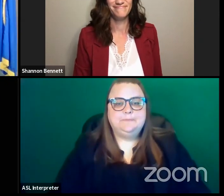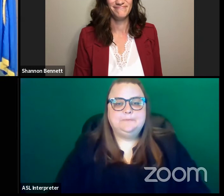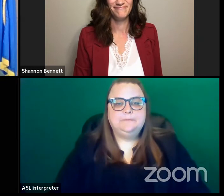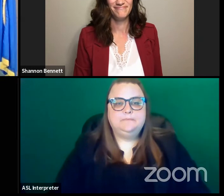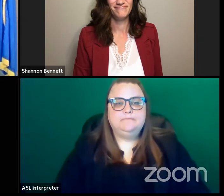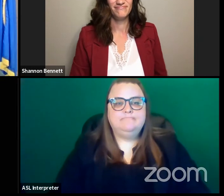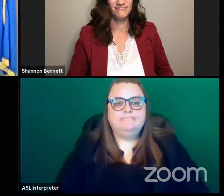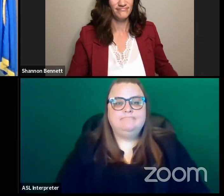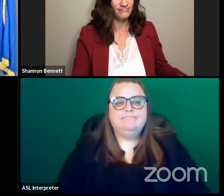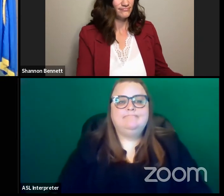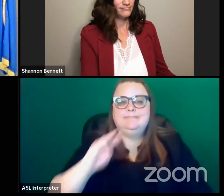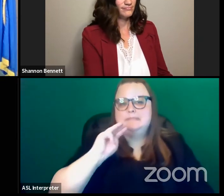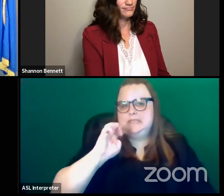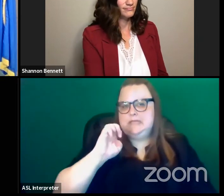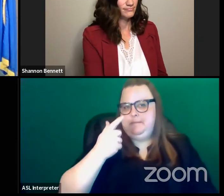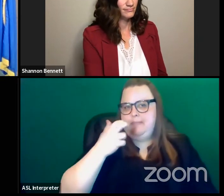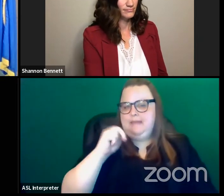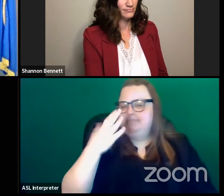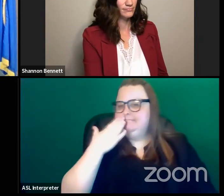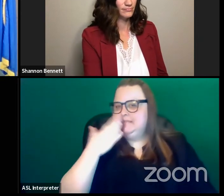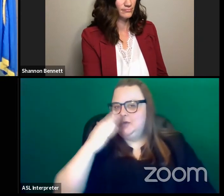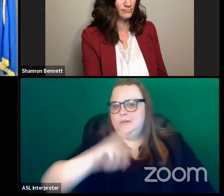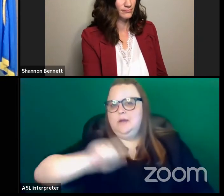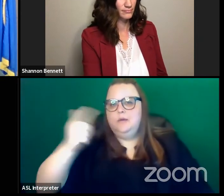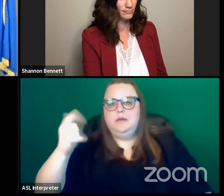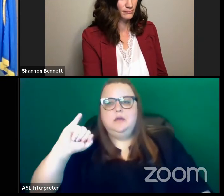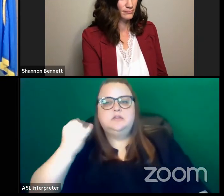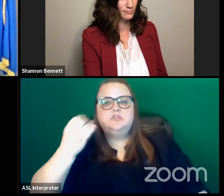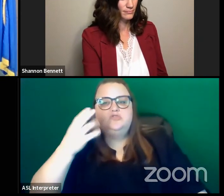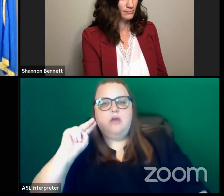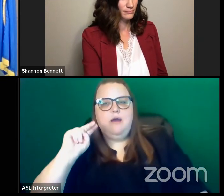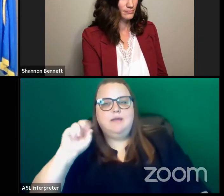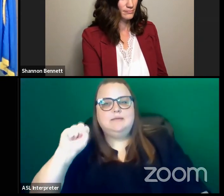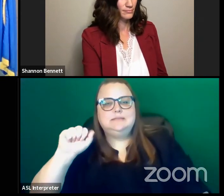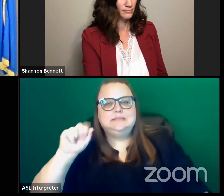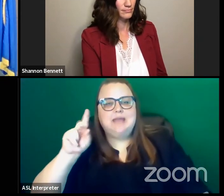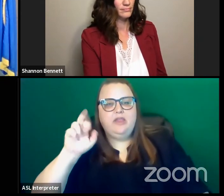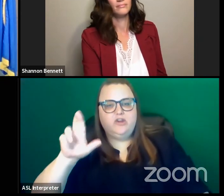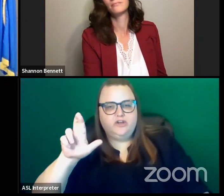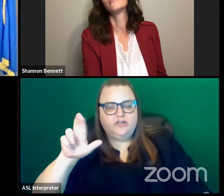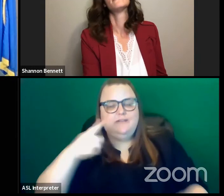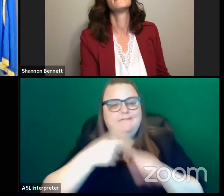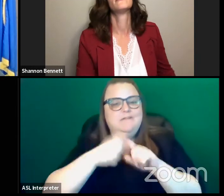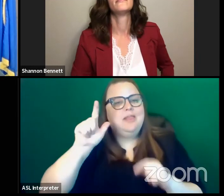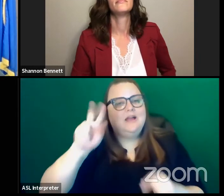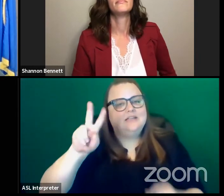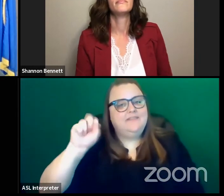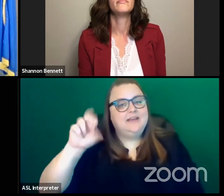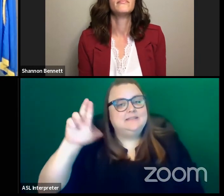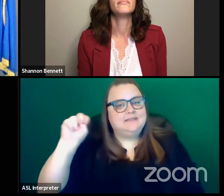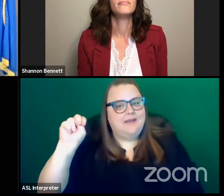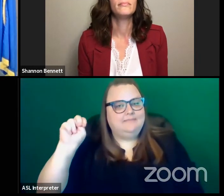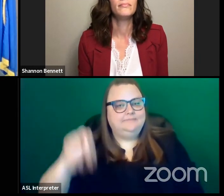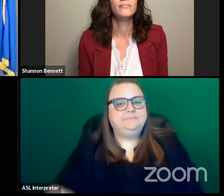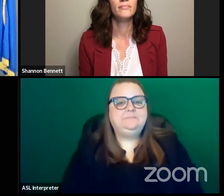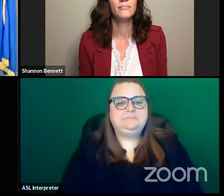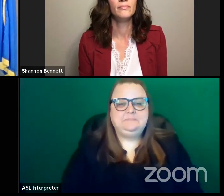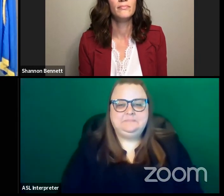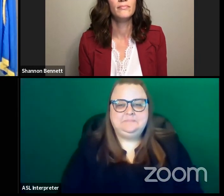Thank you, Sam. Sorry about that. We'll go to John Sadler of the Las Vegas Sun for the next question. John? Hi, Governor. How are you?